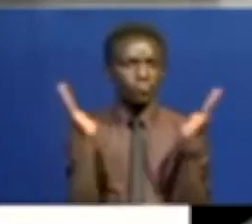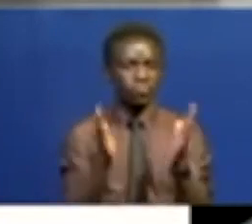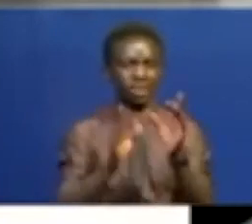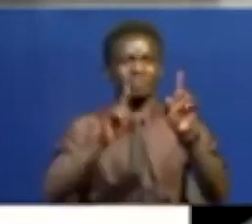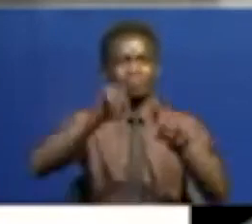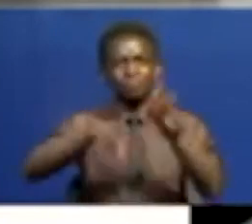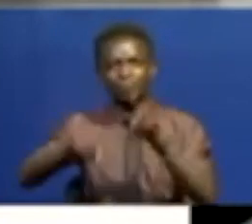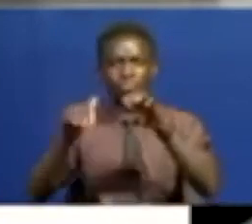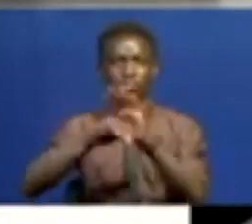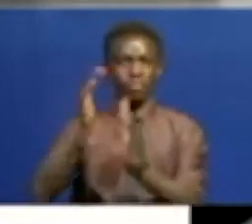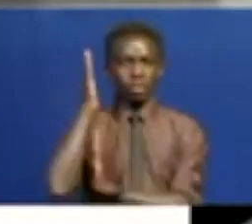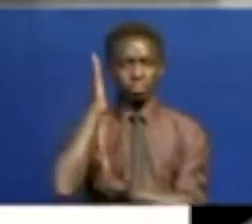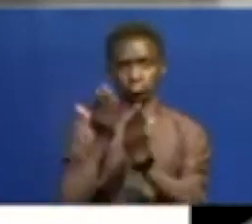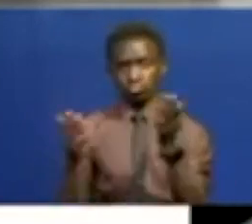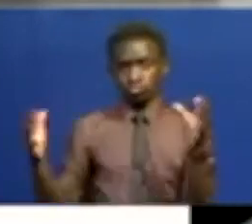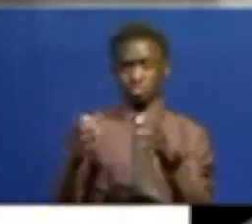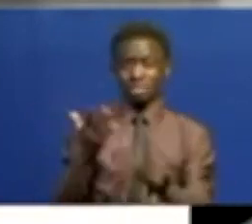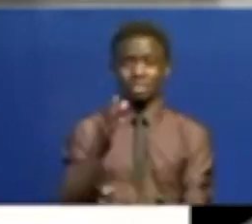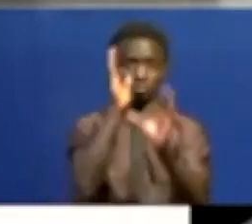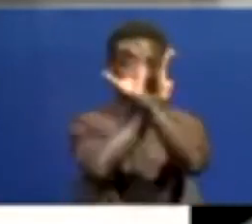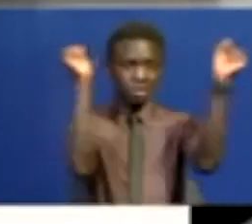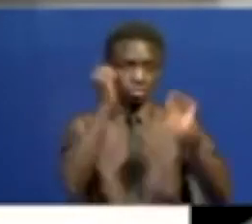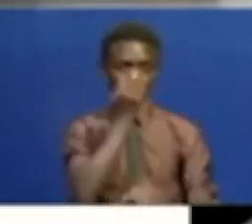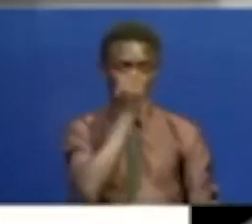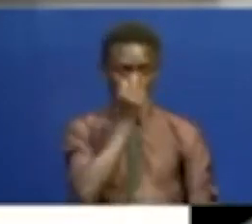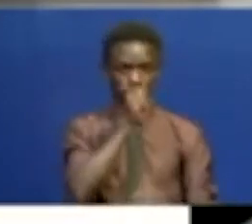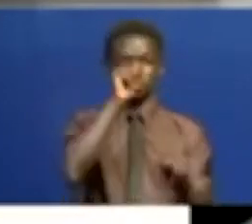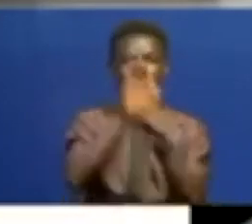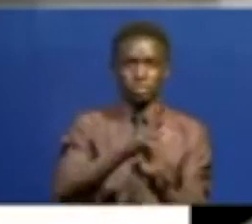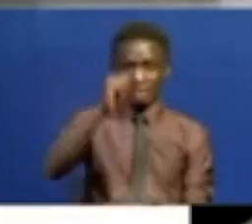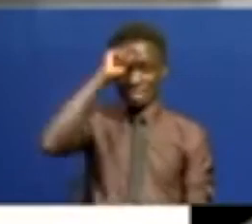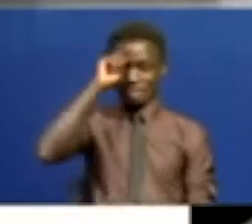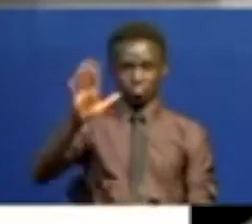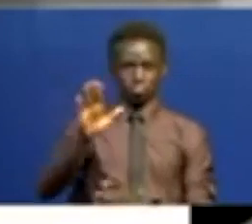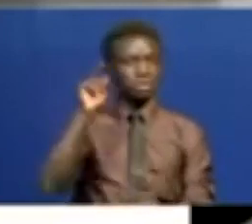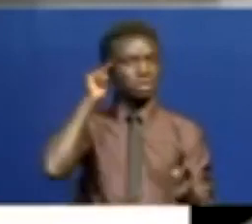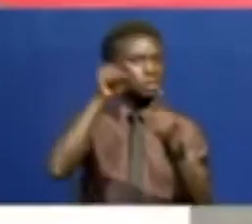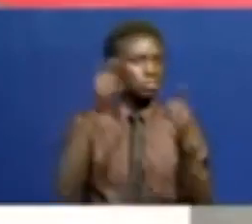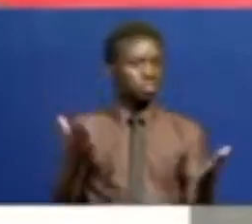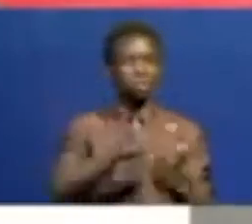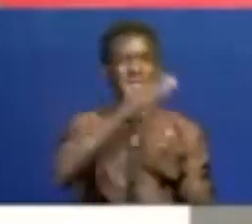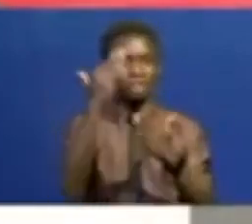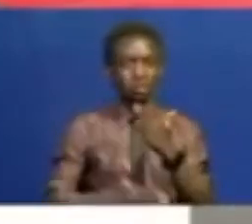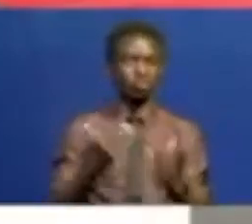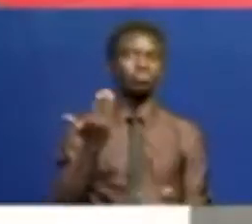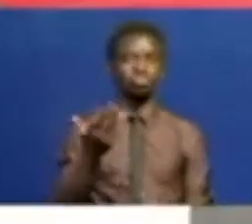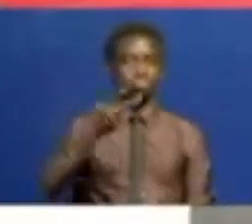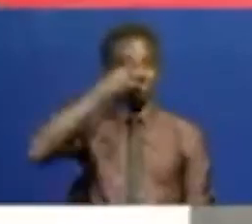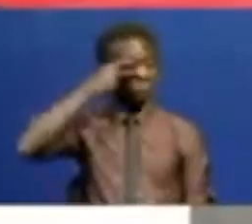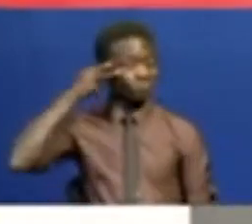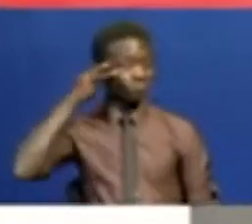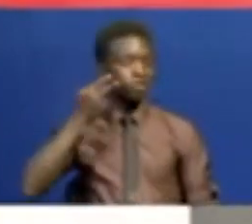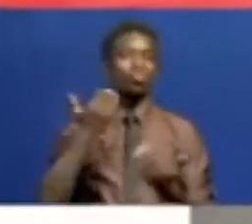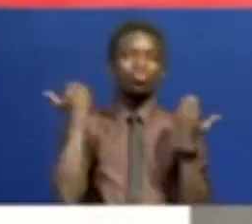services. Meanwhile, President Ruto has affirmed the government's commitment to ending banditry. The National Youth